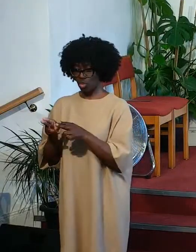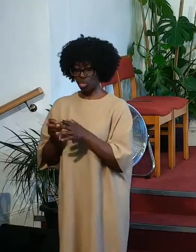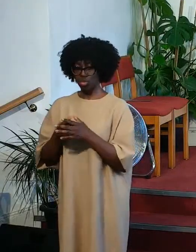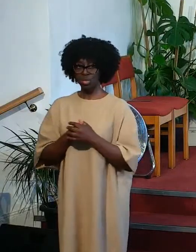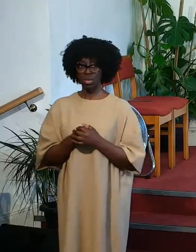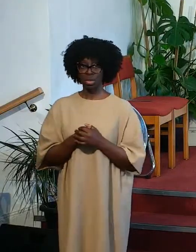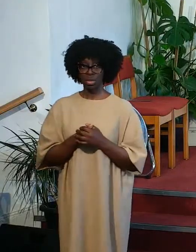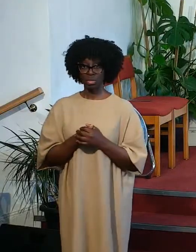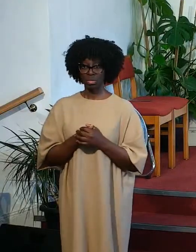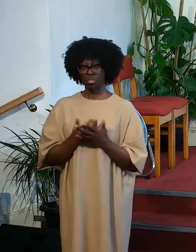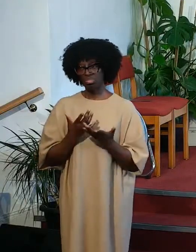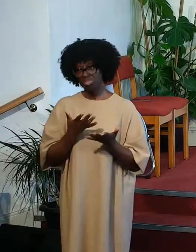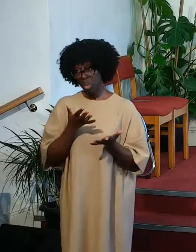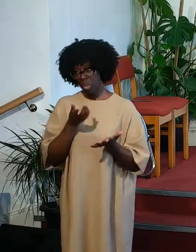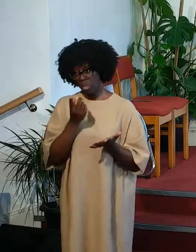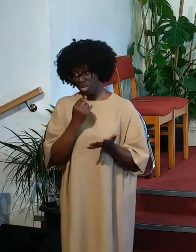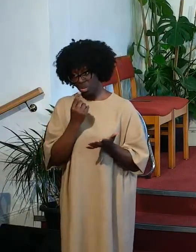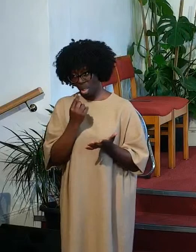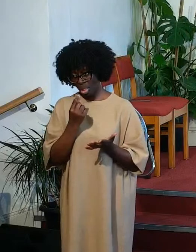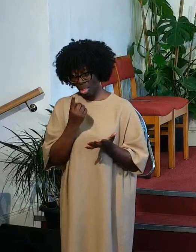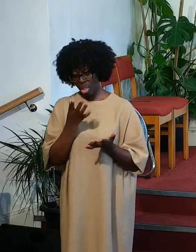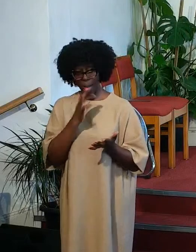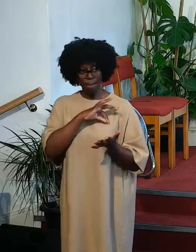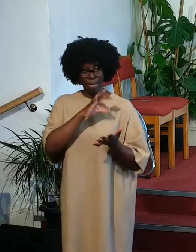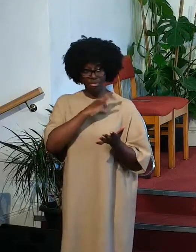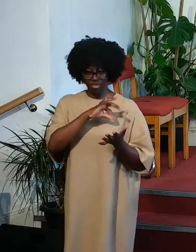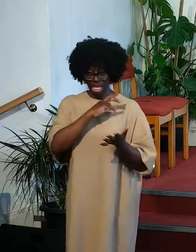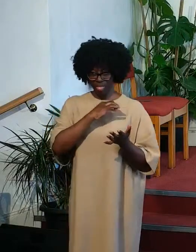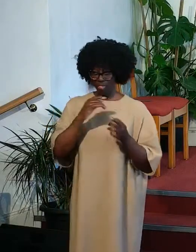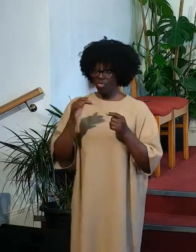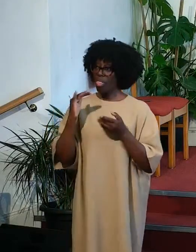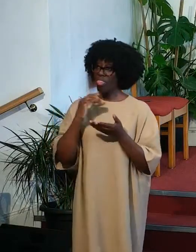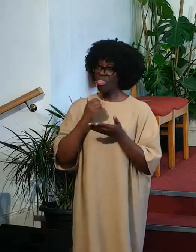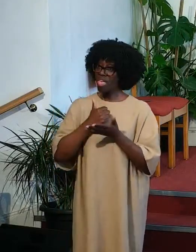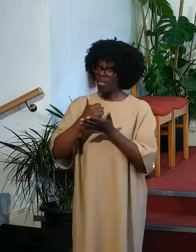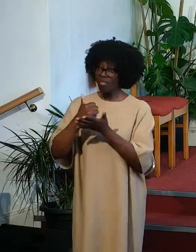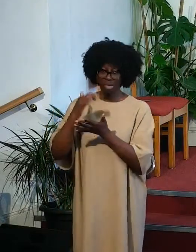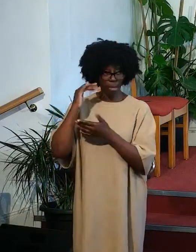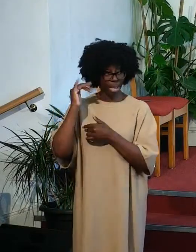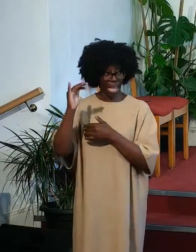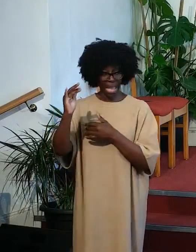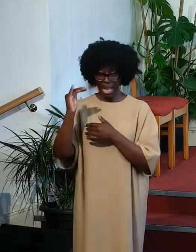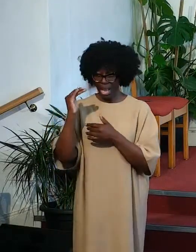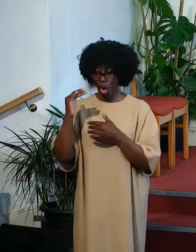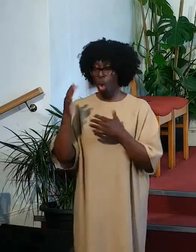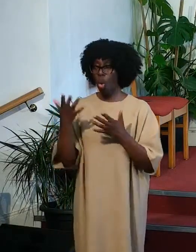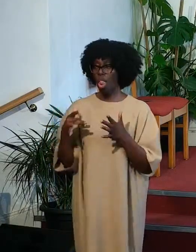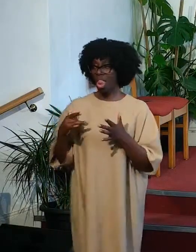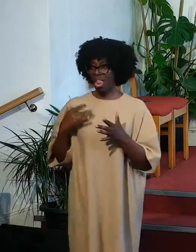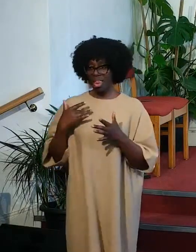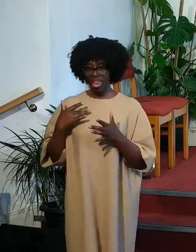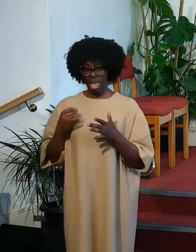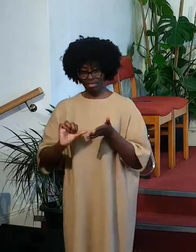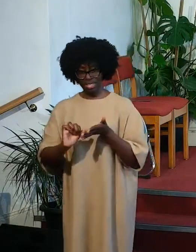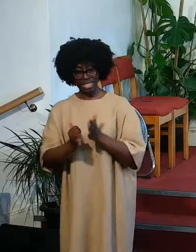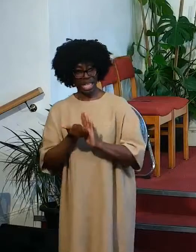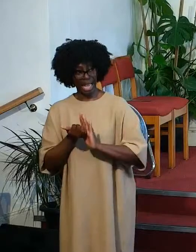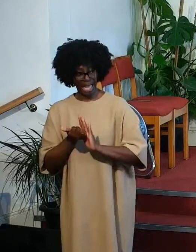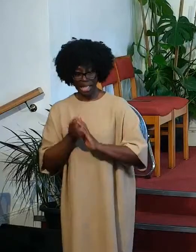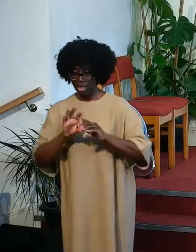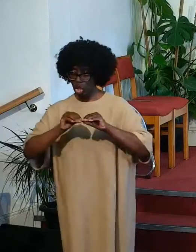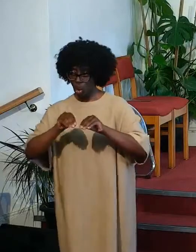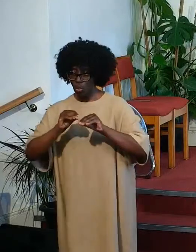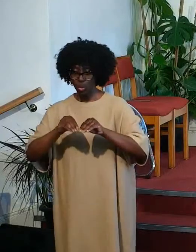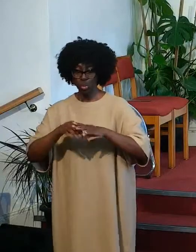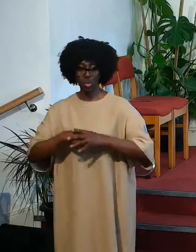benefit from therapy or life skills coaching. So you give them life skills coaching to deal with everyday life, and those individuals